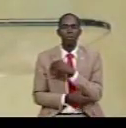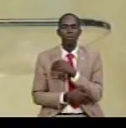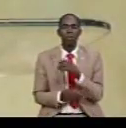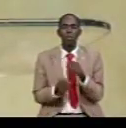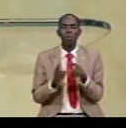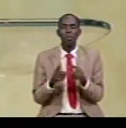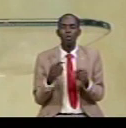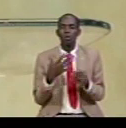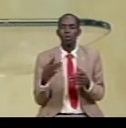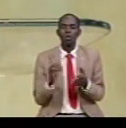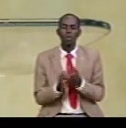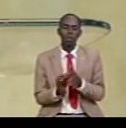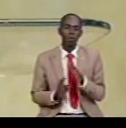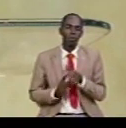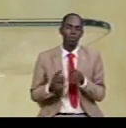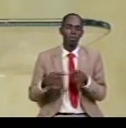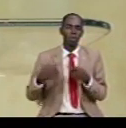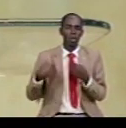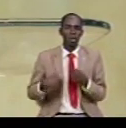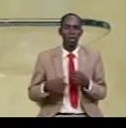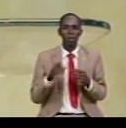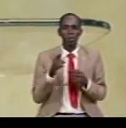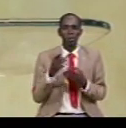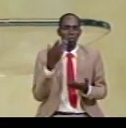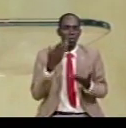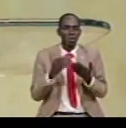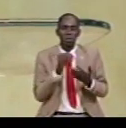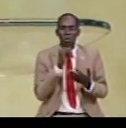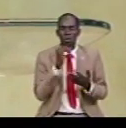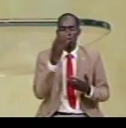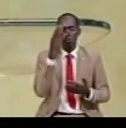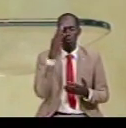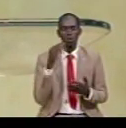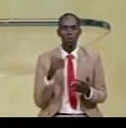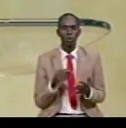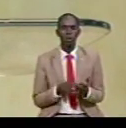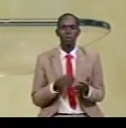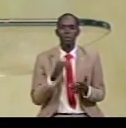not even know that this is temptation. But